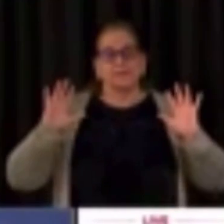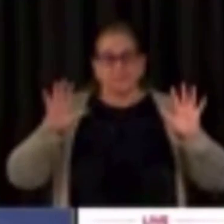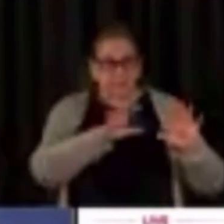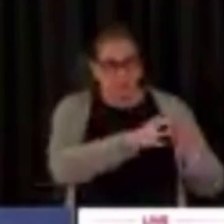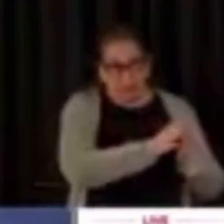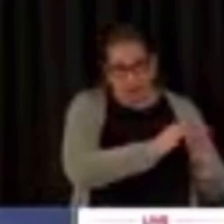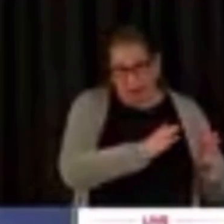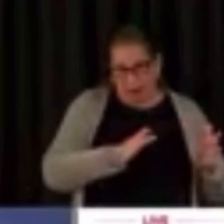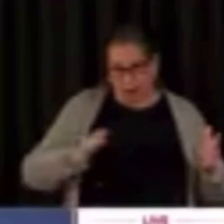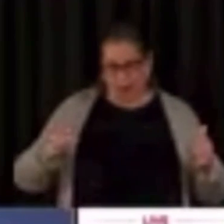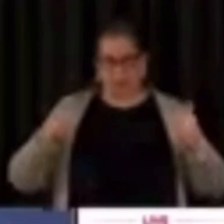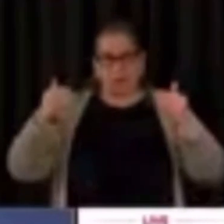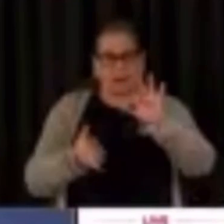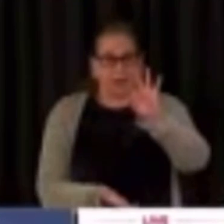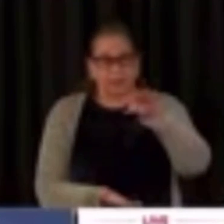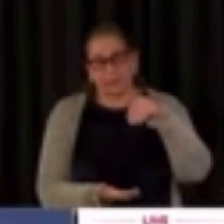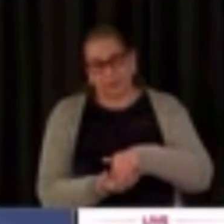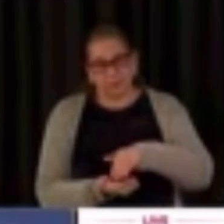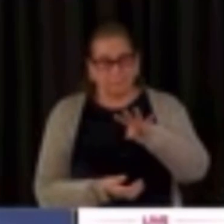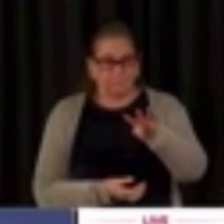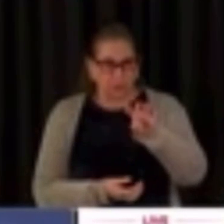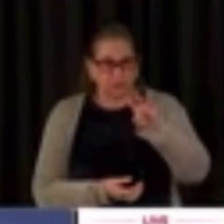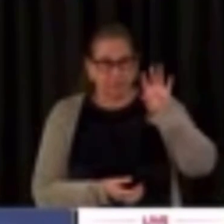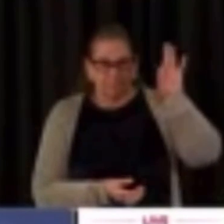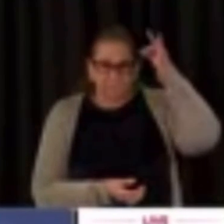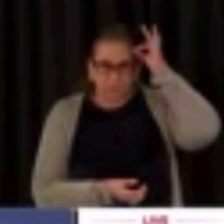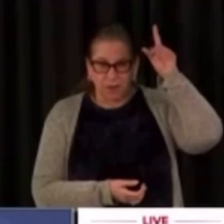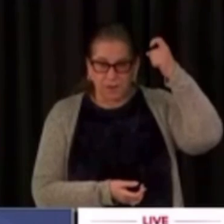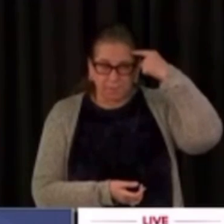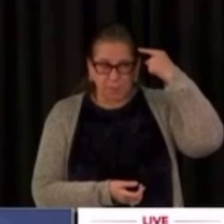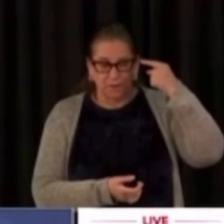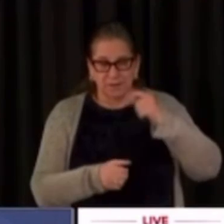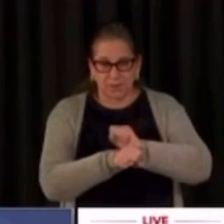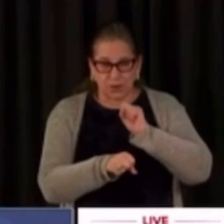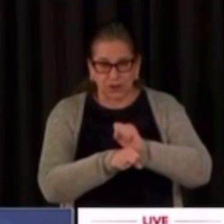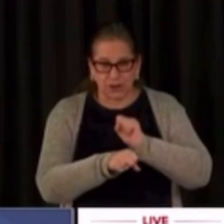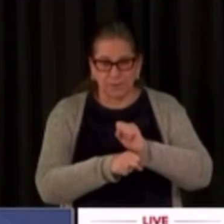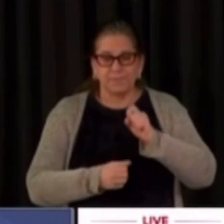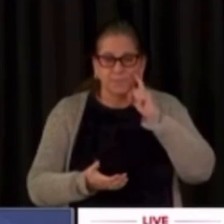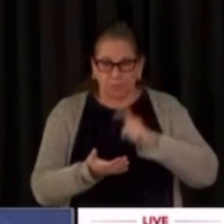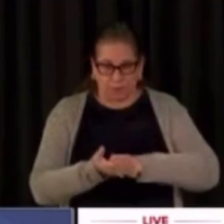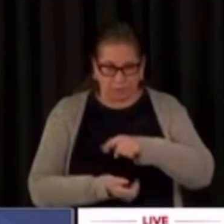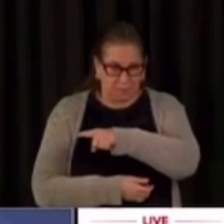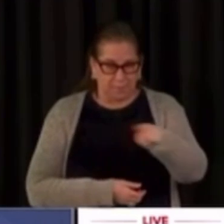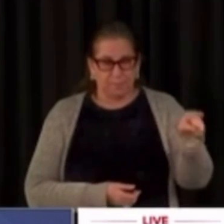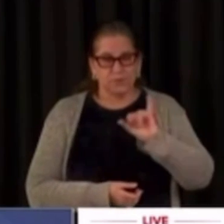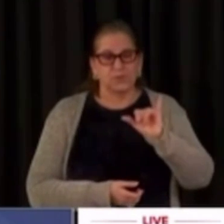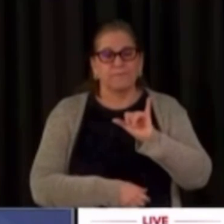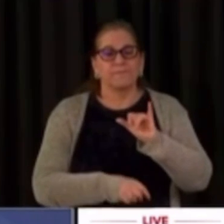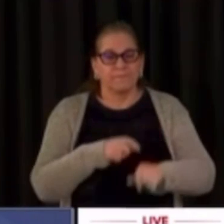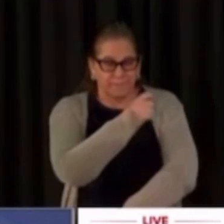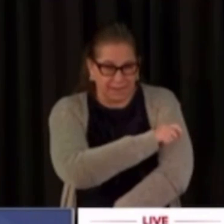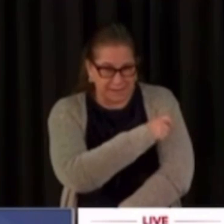9,419 federal government agencies that have been identified by those agencies, and then individuals working in commercial and